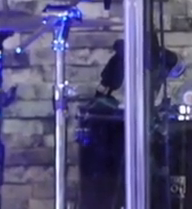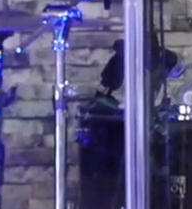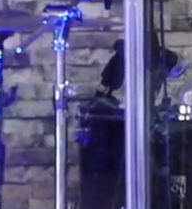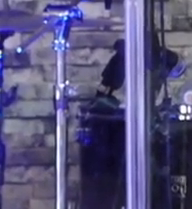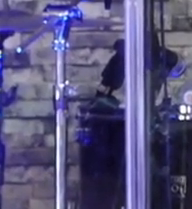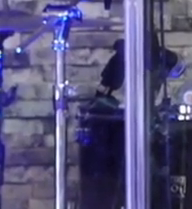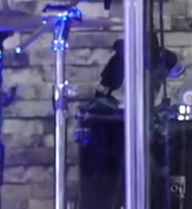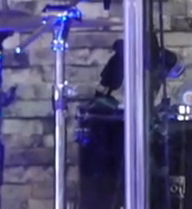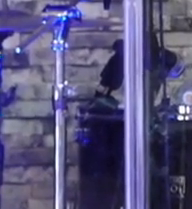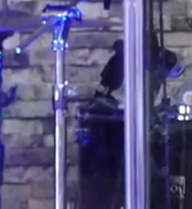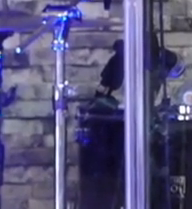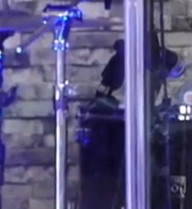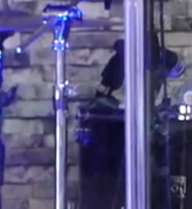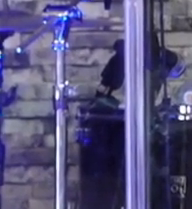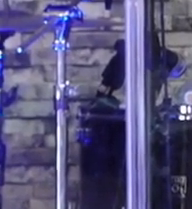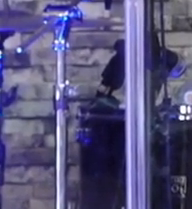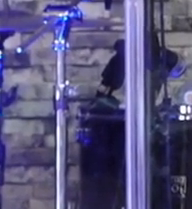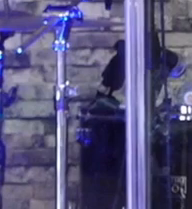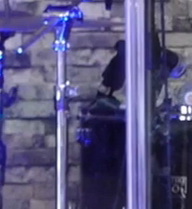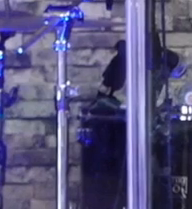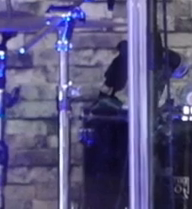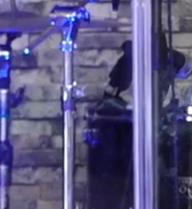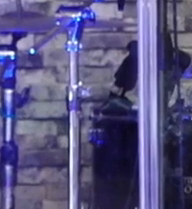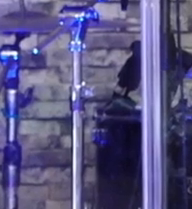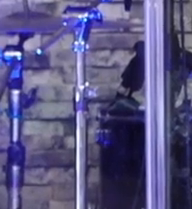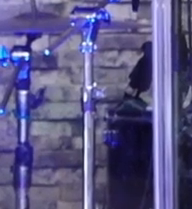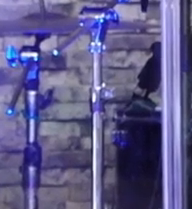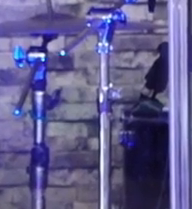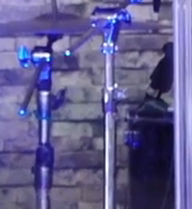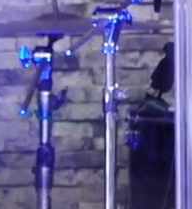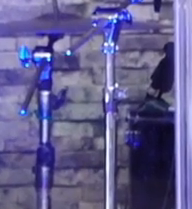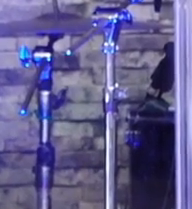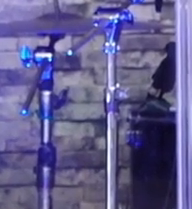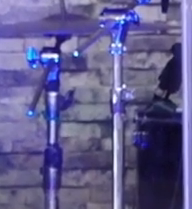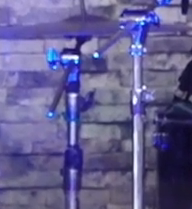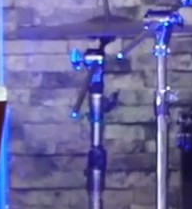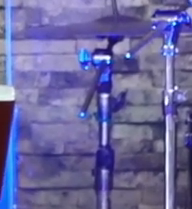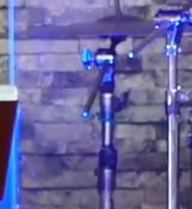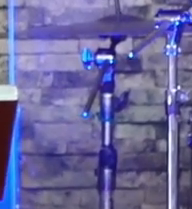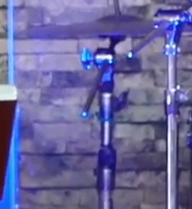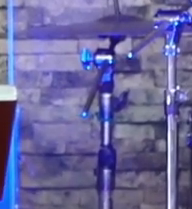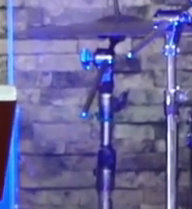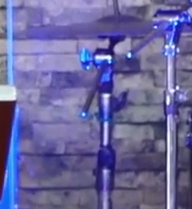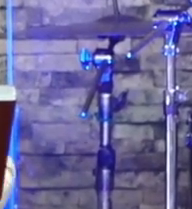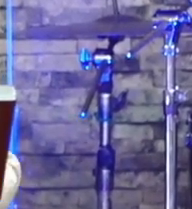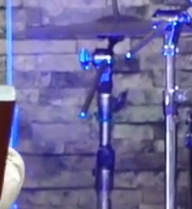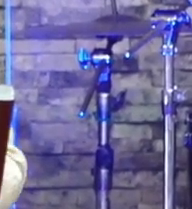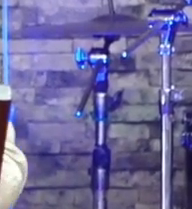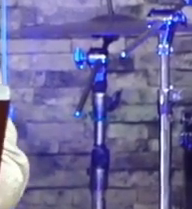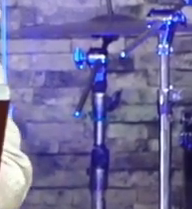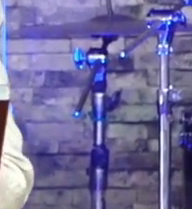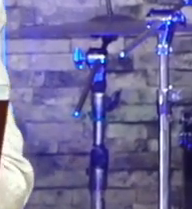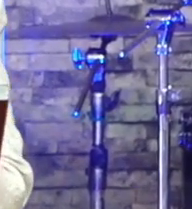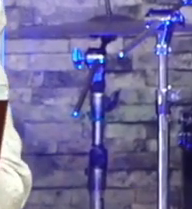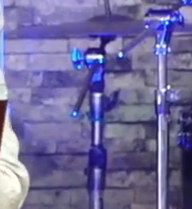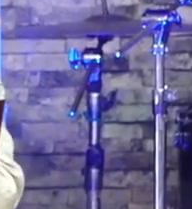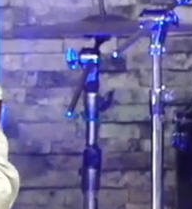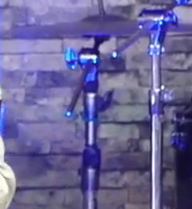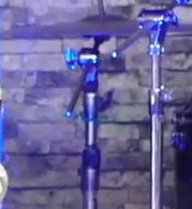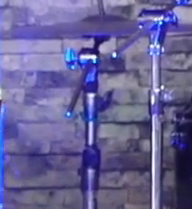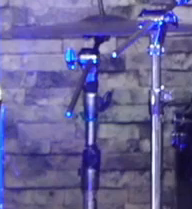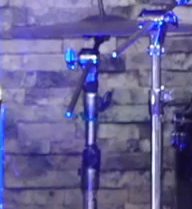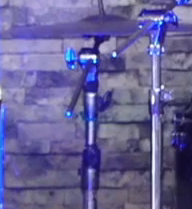Utakuwa na kiu cha Mungu. And you also don't bear fruits. Na utaweza kuzaa matunda. Because